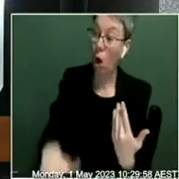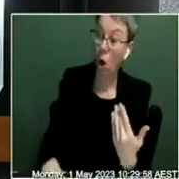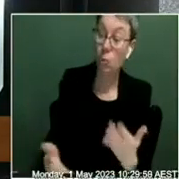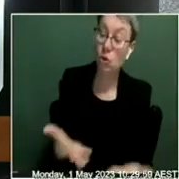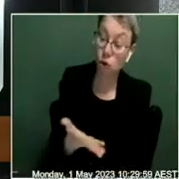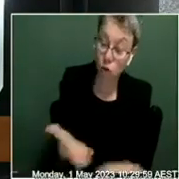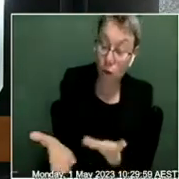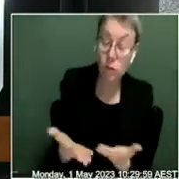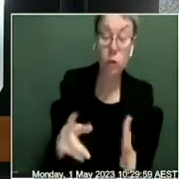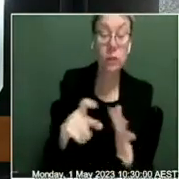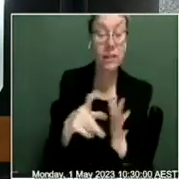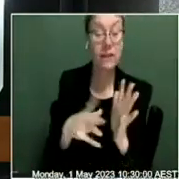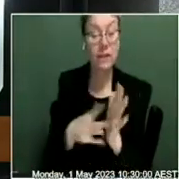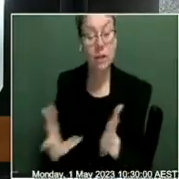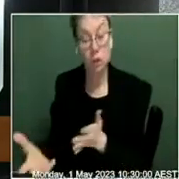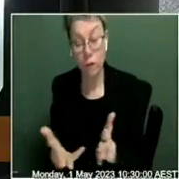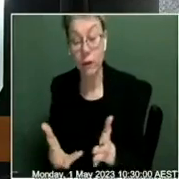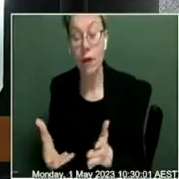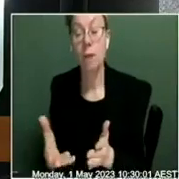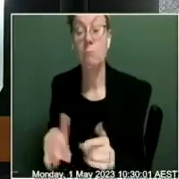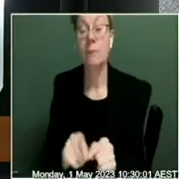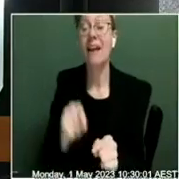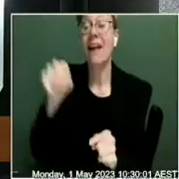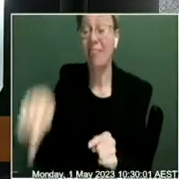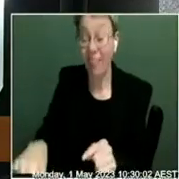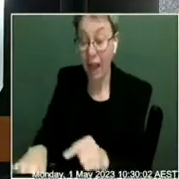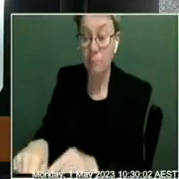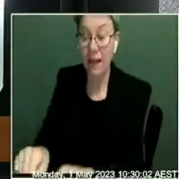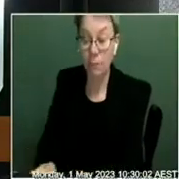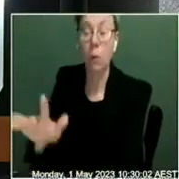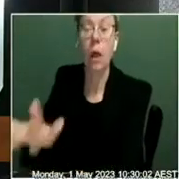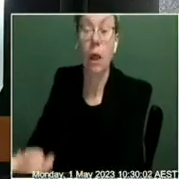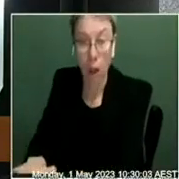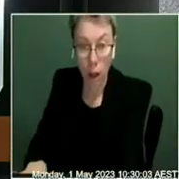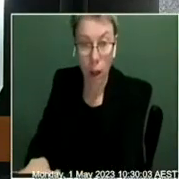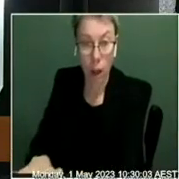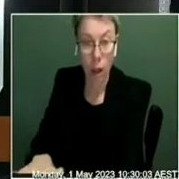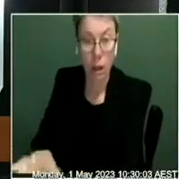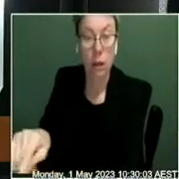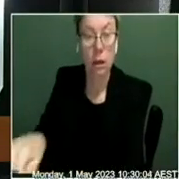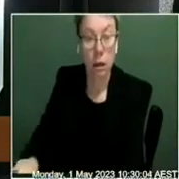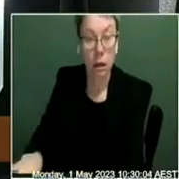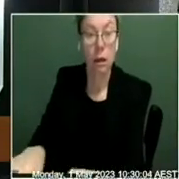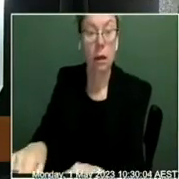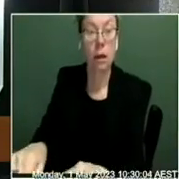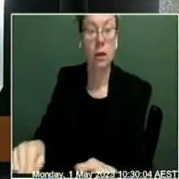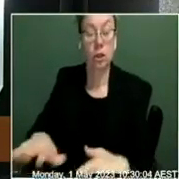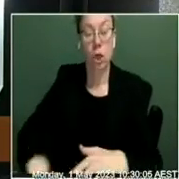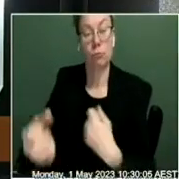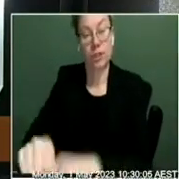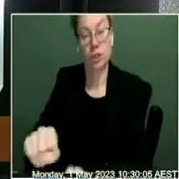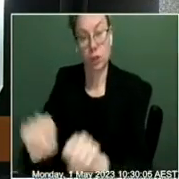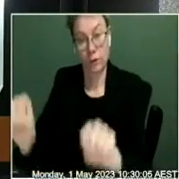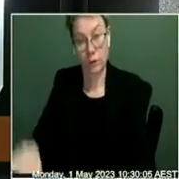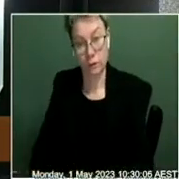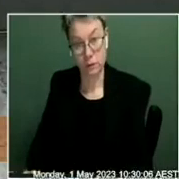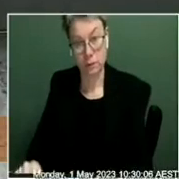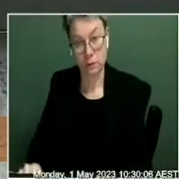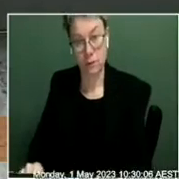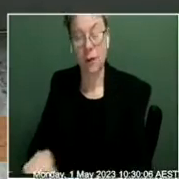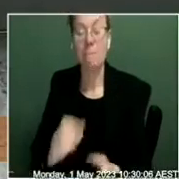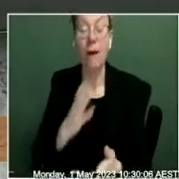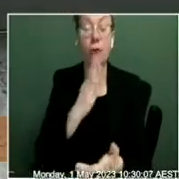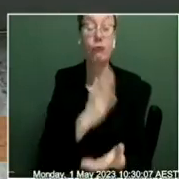point in time where someone was found publicly intoxicated, that would have any direct referral onto child protection. And it is overall